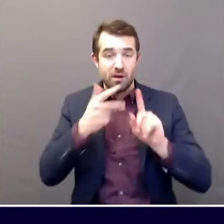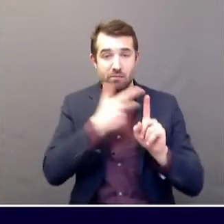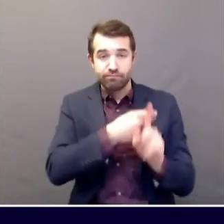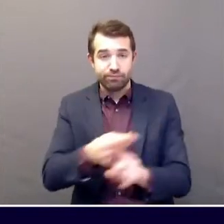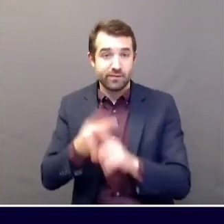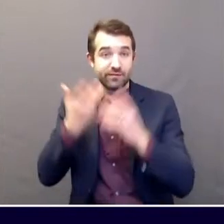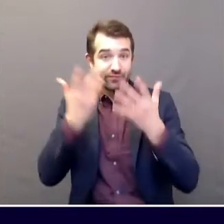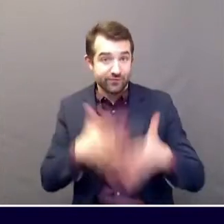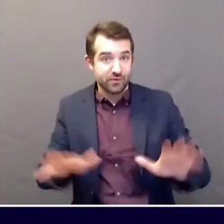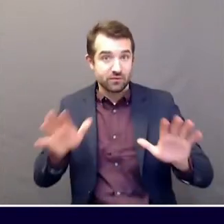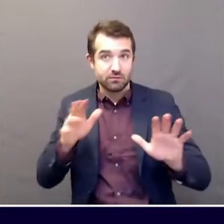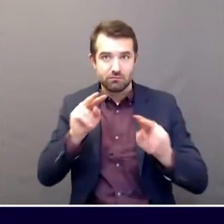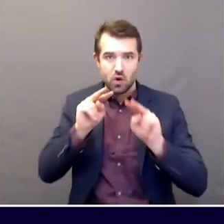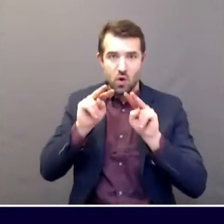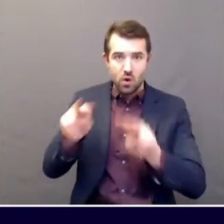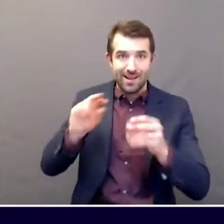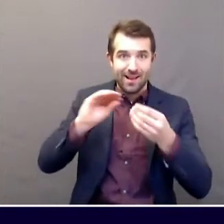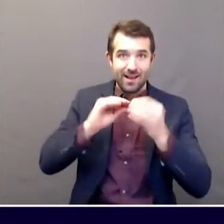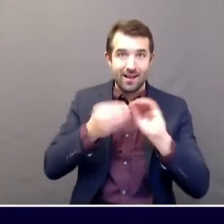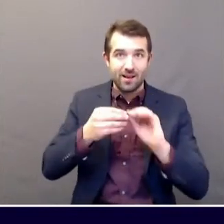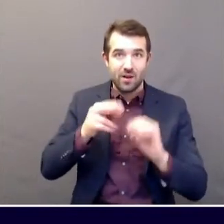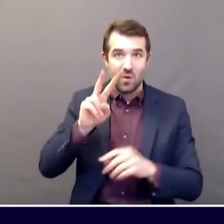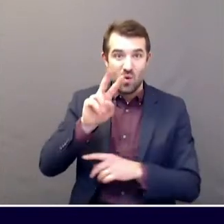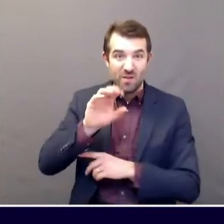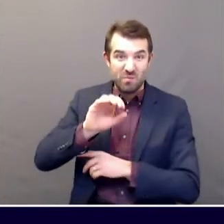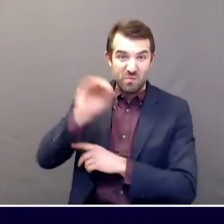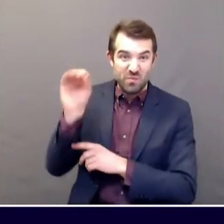on speeding up this vaccine process?